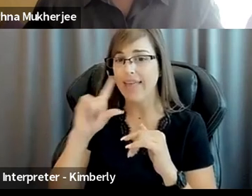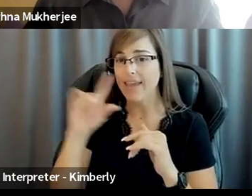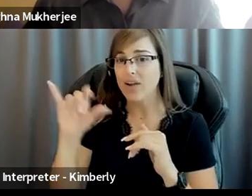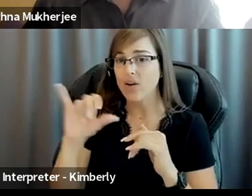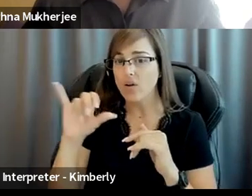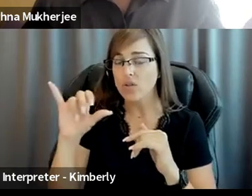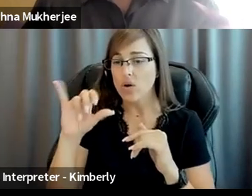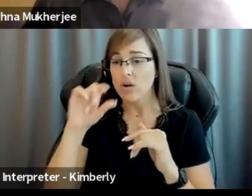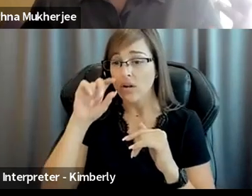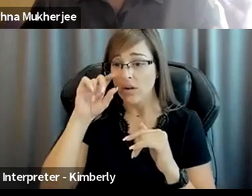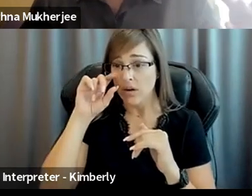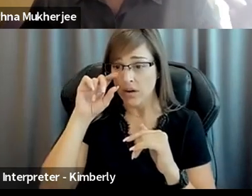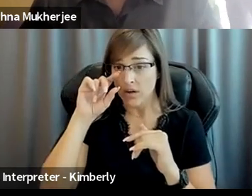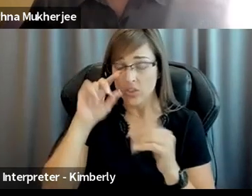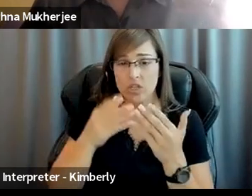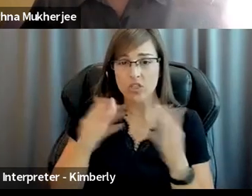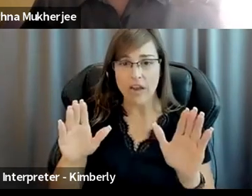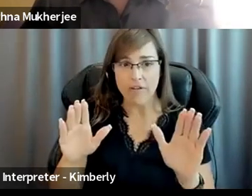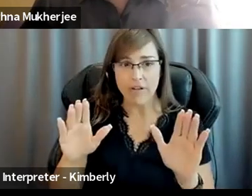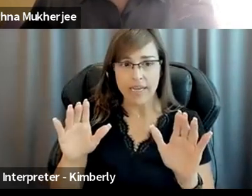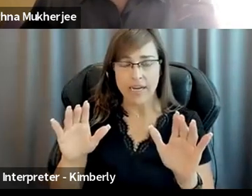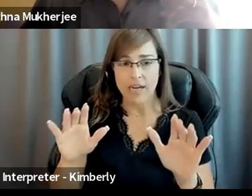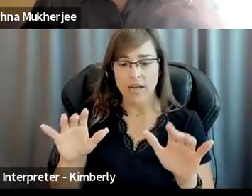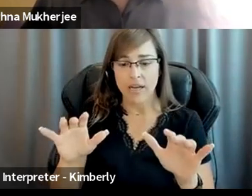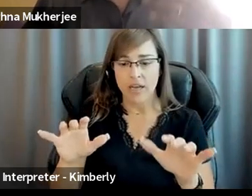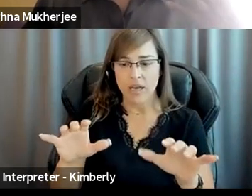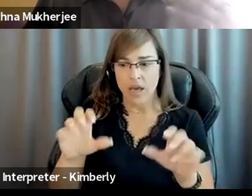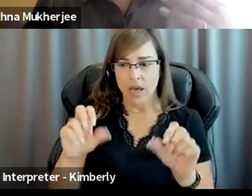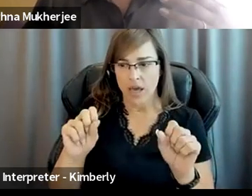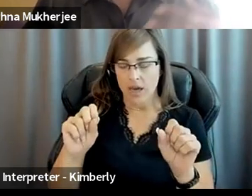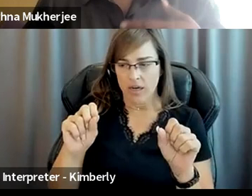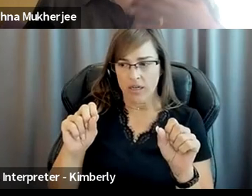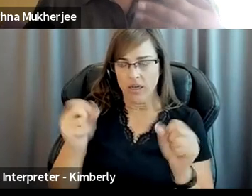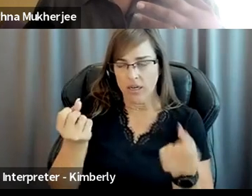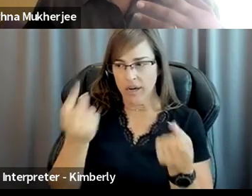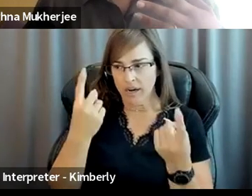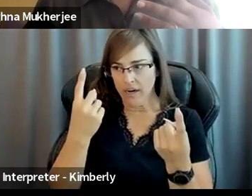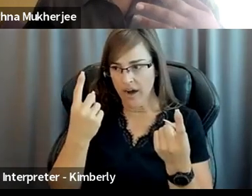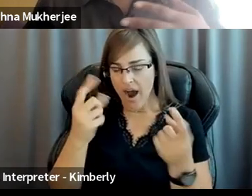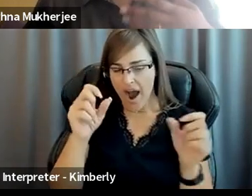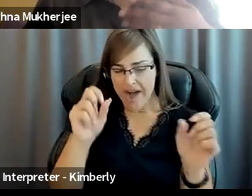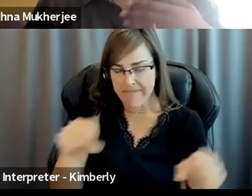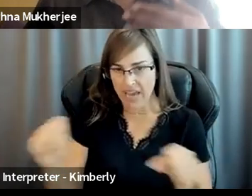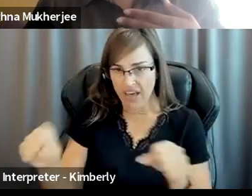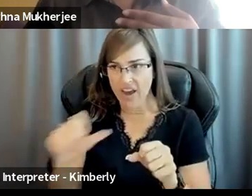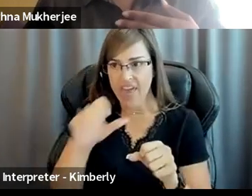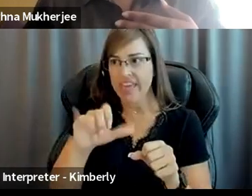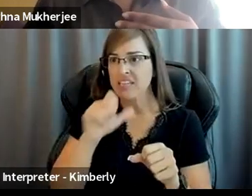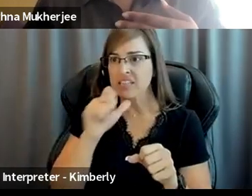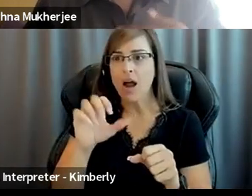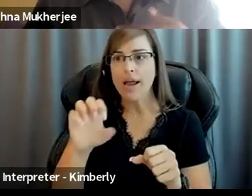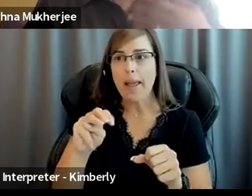also just generally sort of taking, you know, taking an understanding of ability that is not